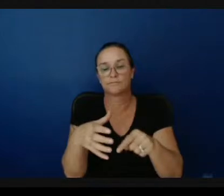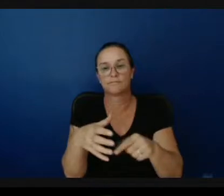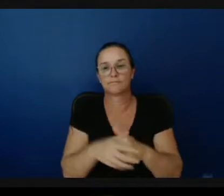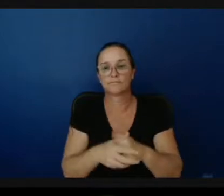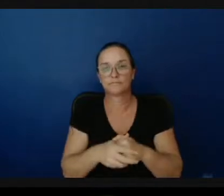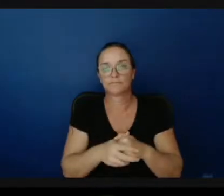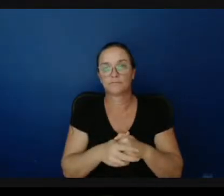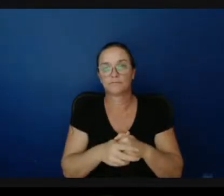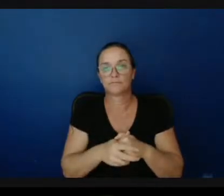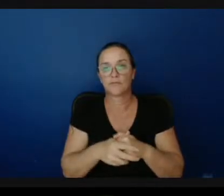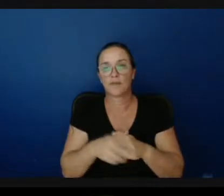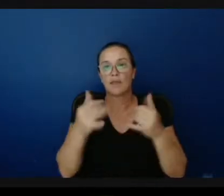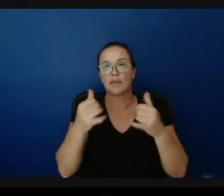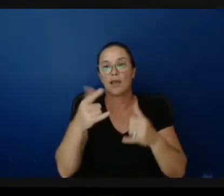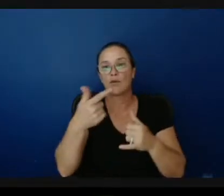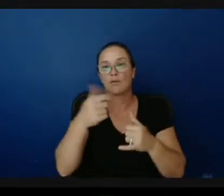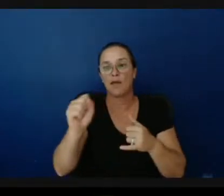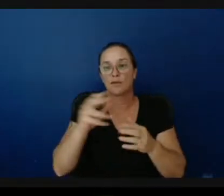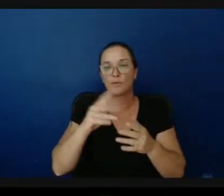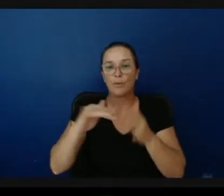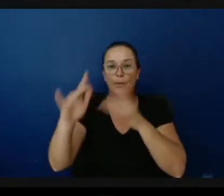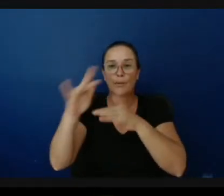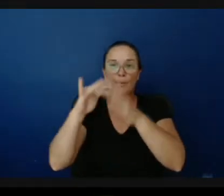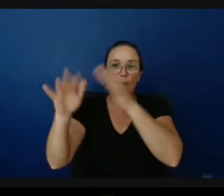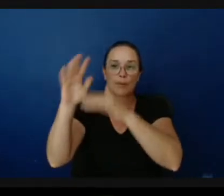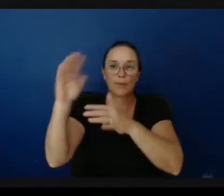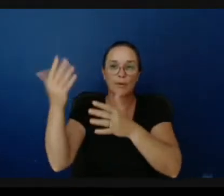this degassing phase most recently.